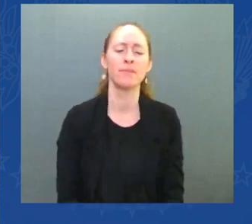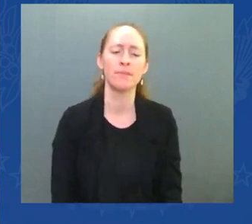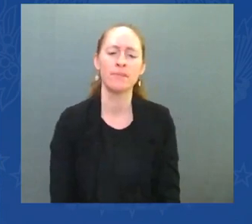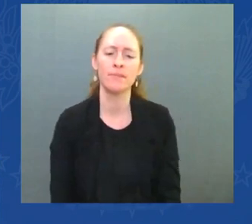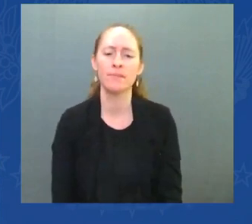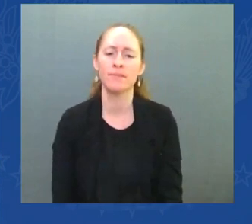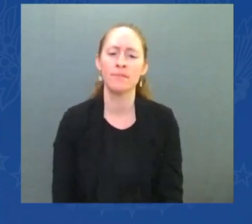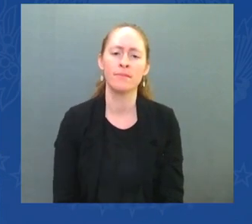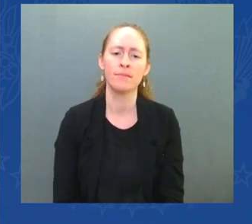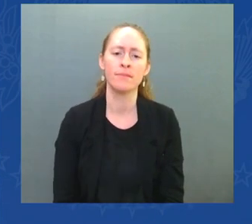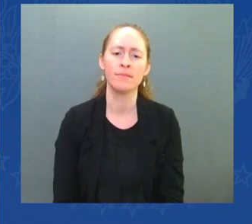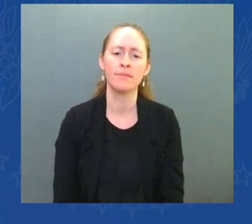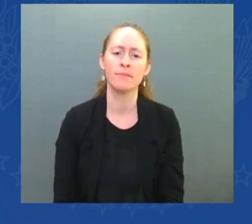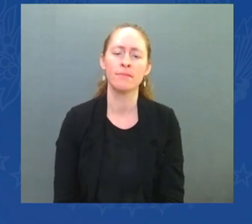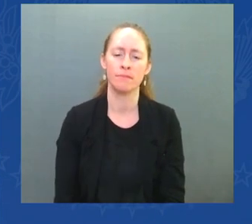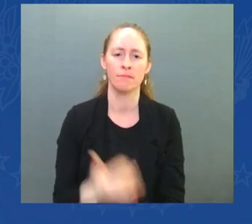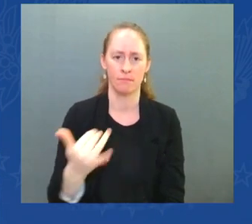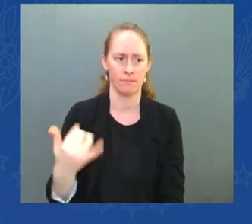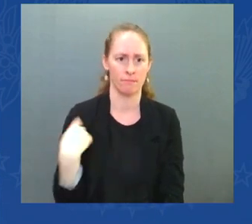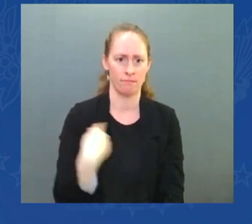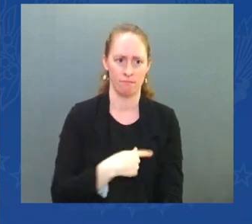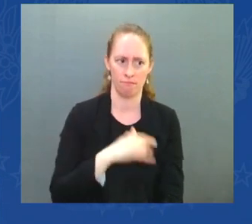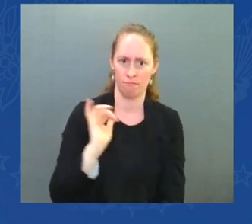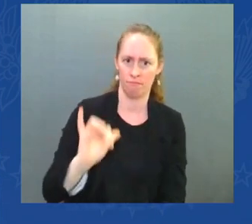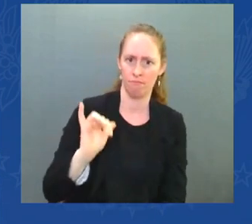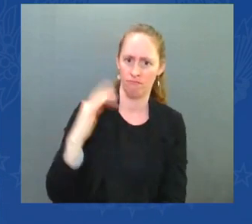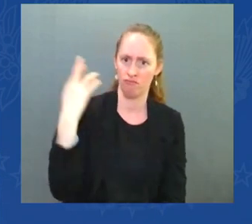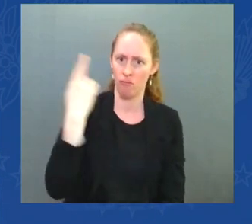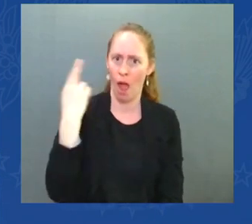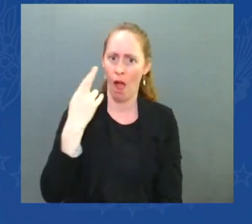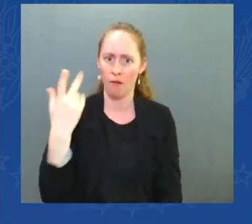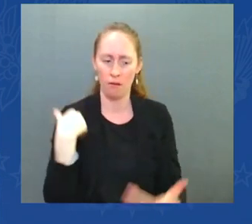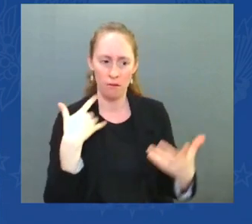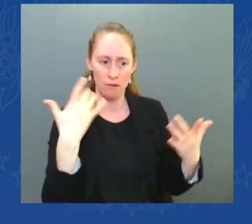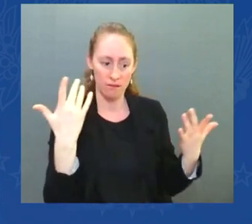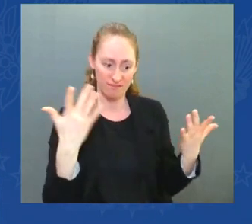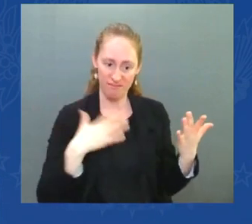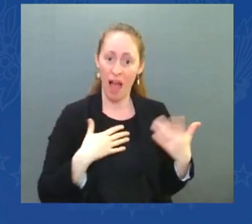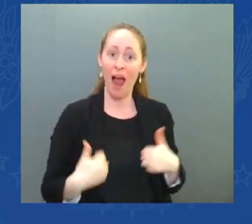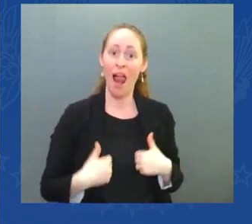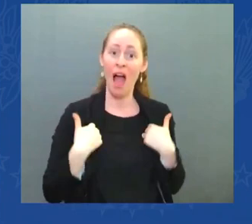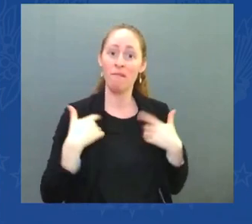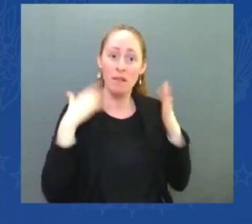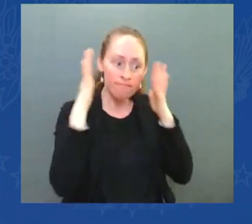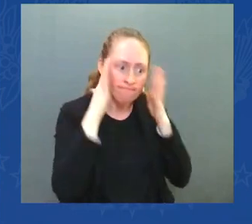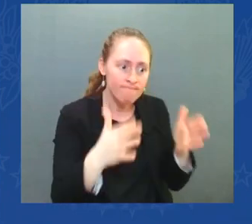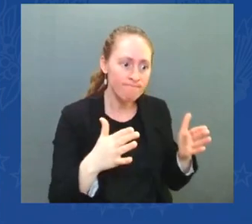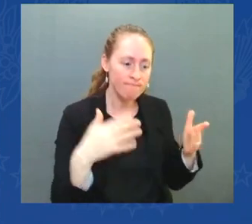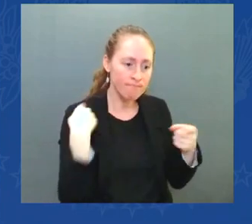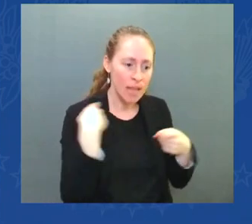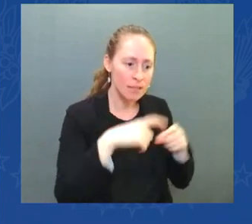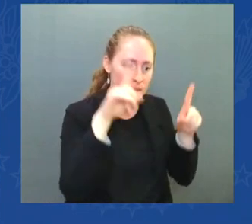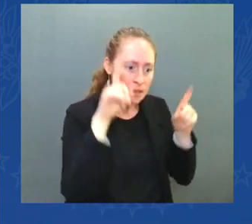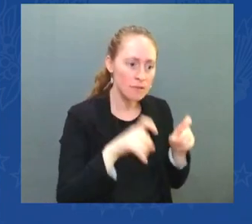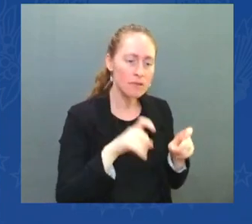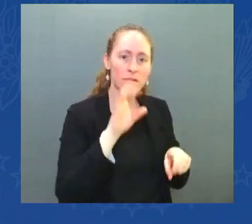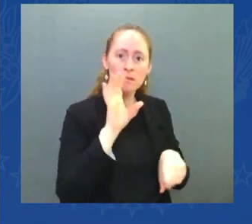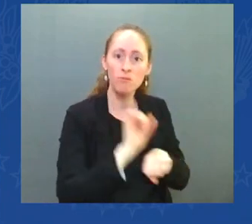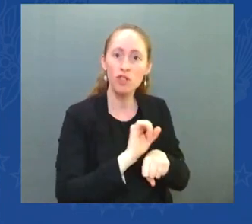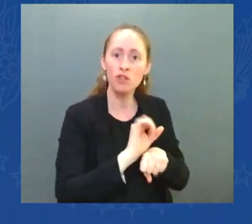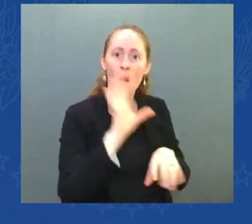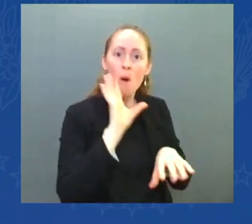life. School shootings with ghost guns are on the rise. And the most lasting thing I have